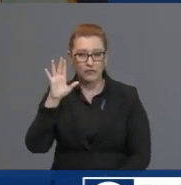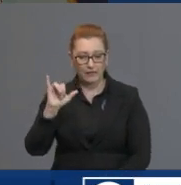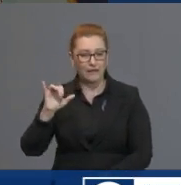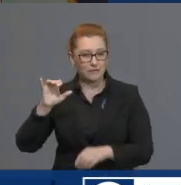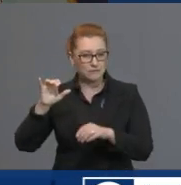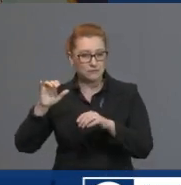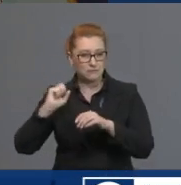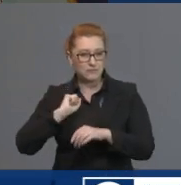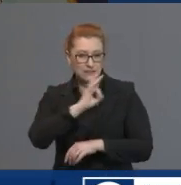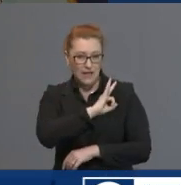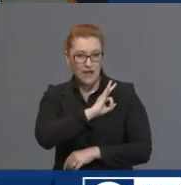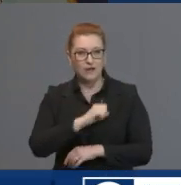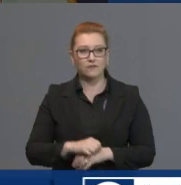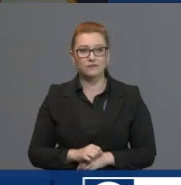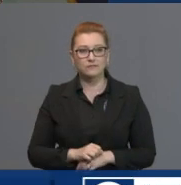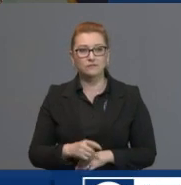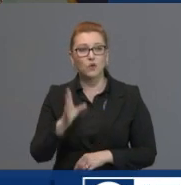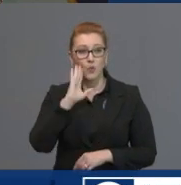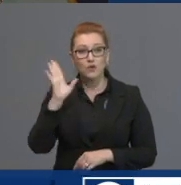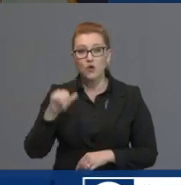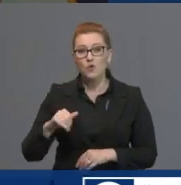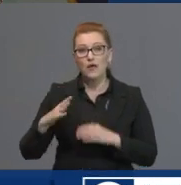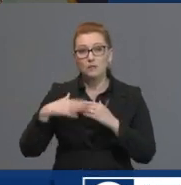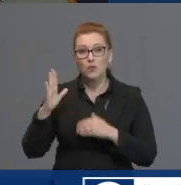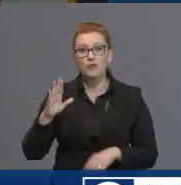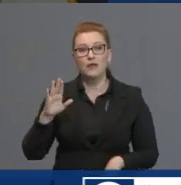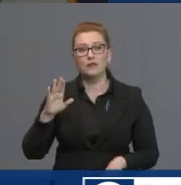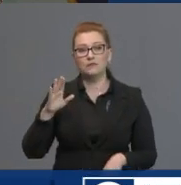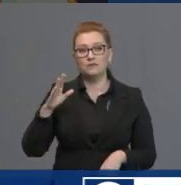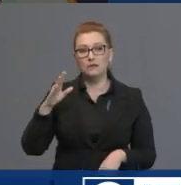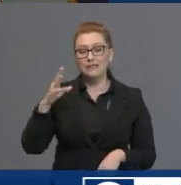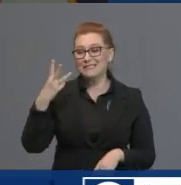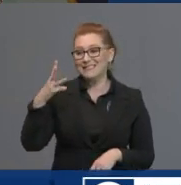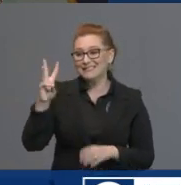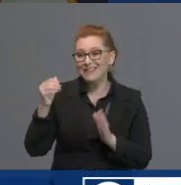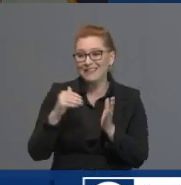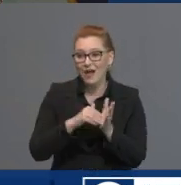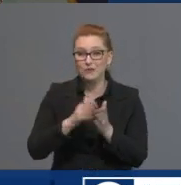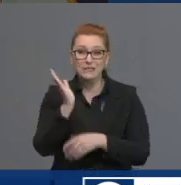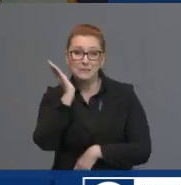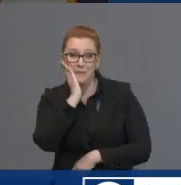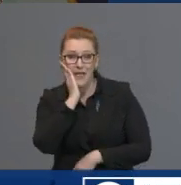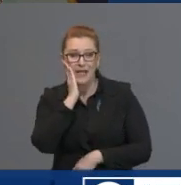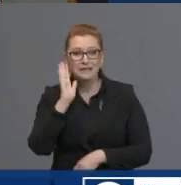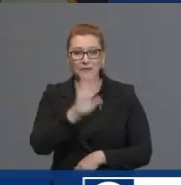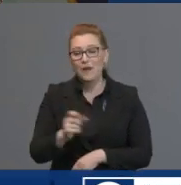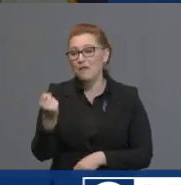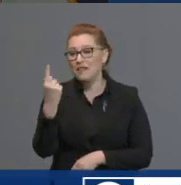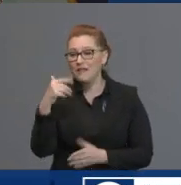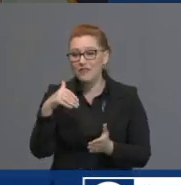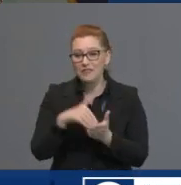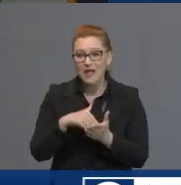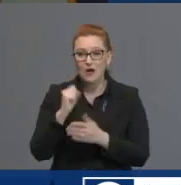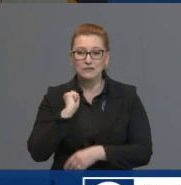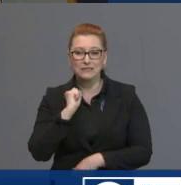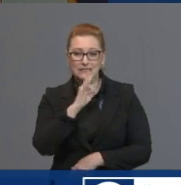capacity, there's a little over 16,000 licensed beds and 11,000 staff. They run at about 73% occupancy, so we'll